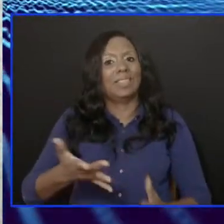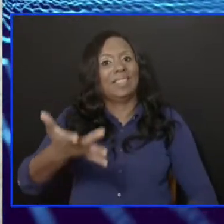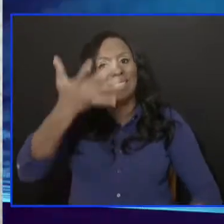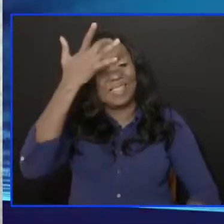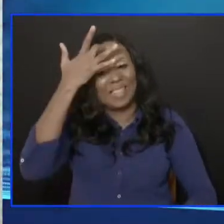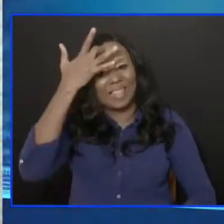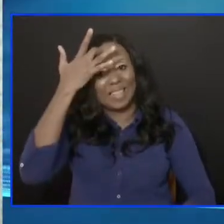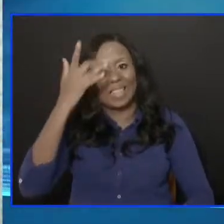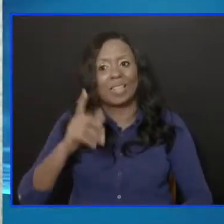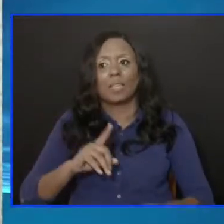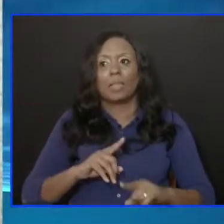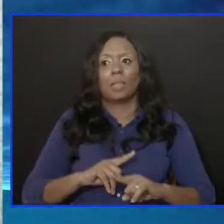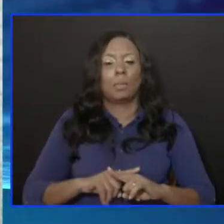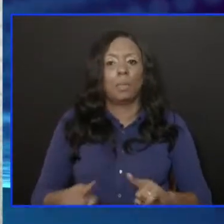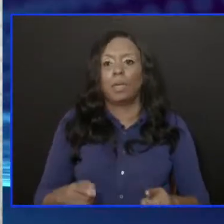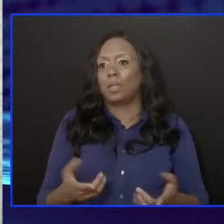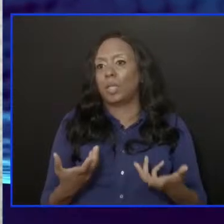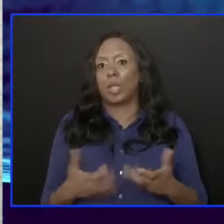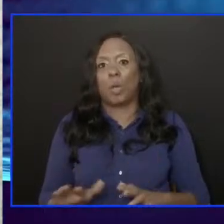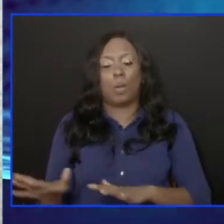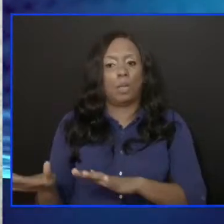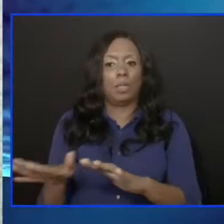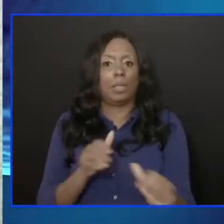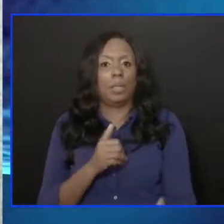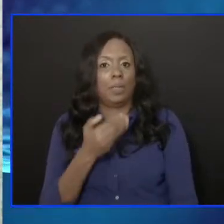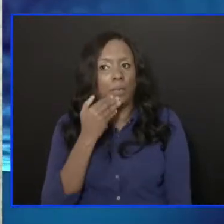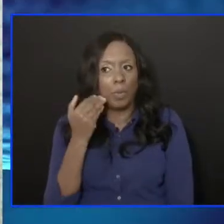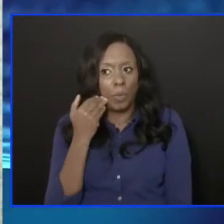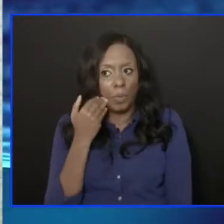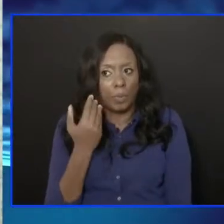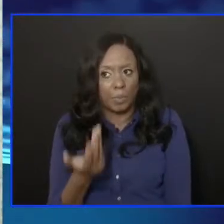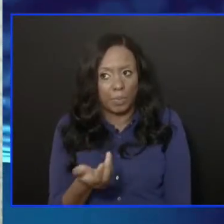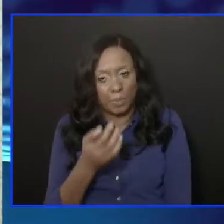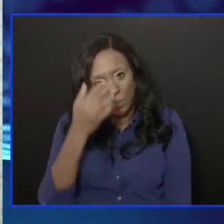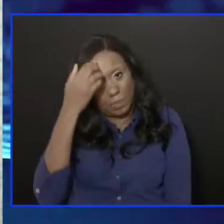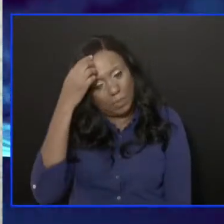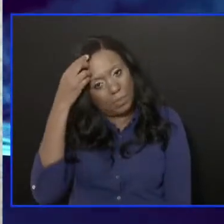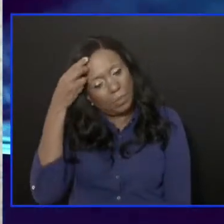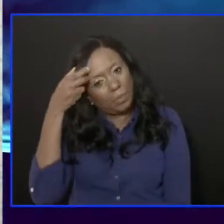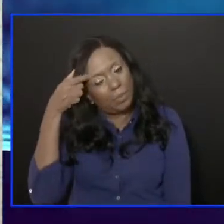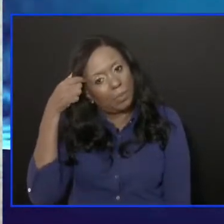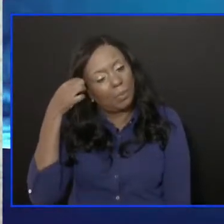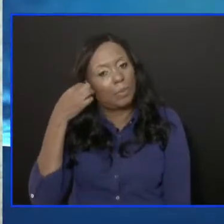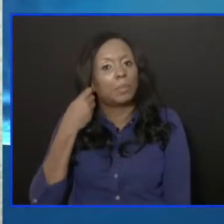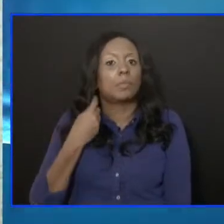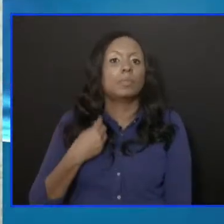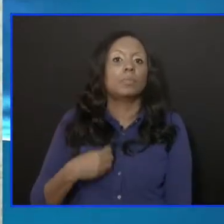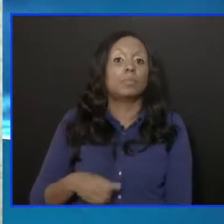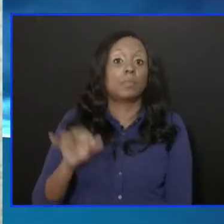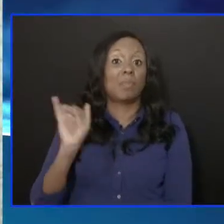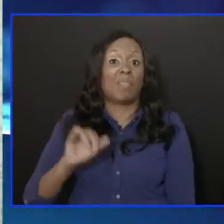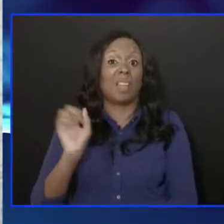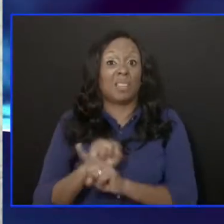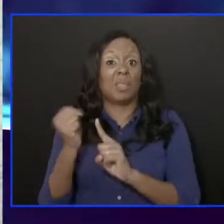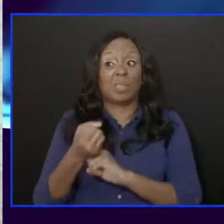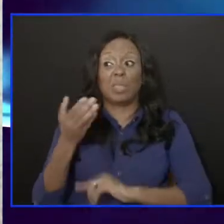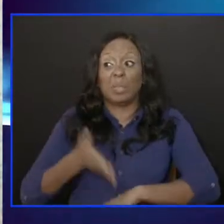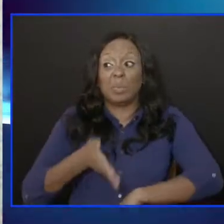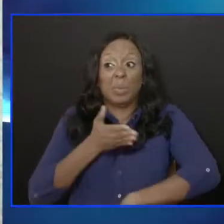at risk of being seriously ill, I should say, sorry. You're having some problems in getting those people to leave home. Is that situation improved?